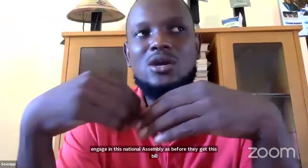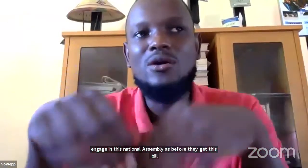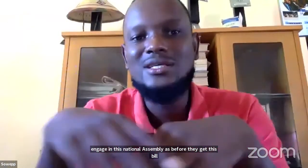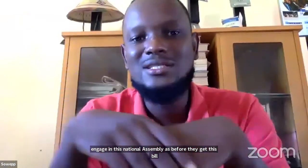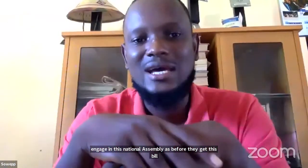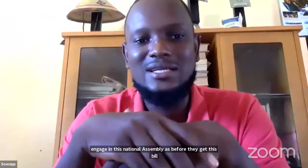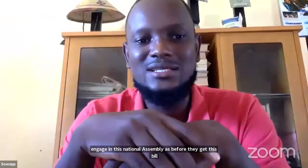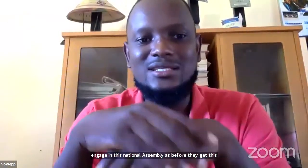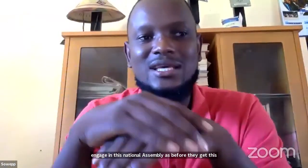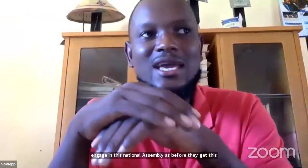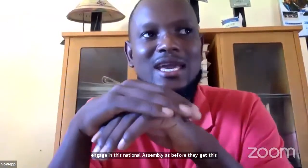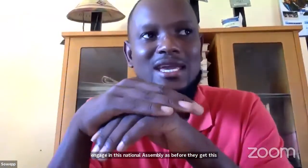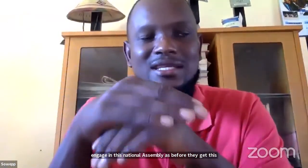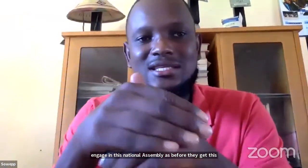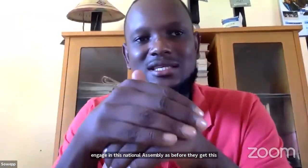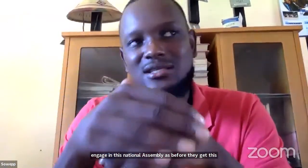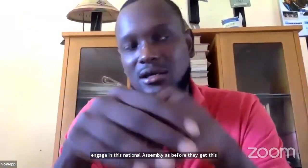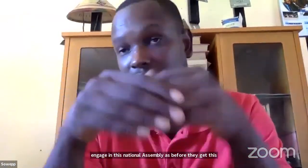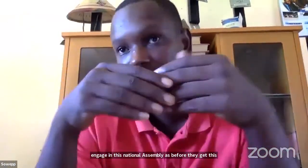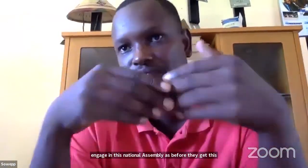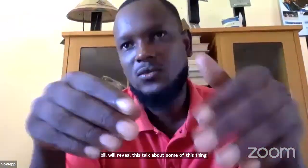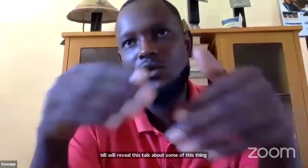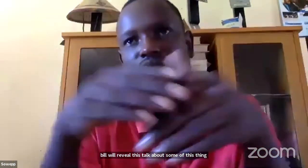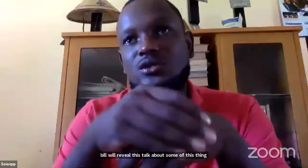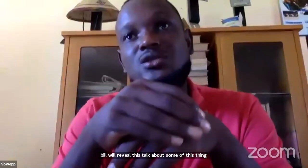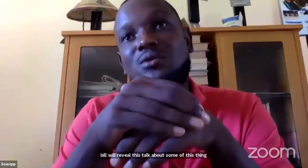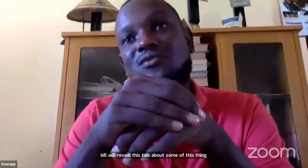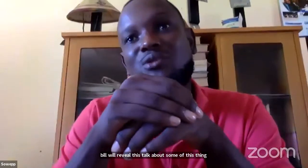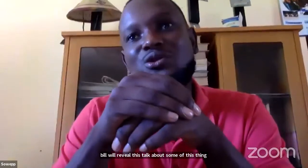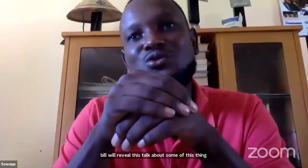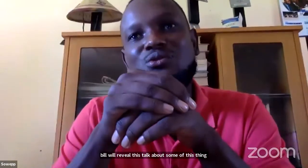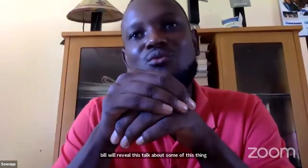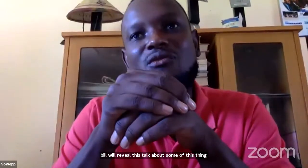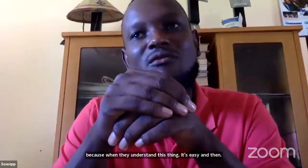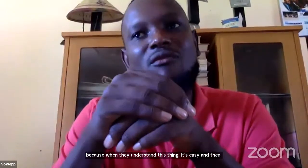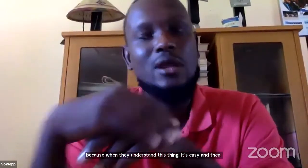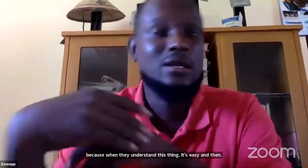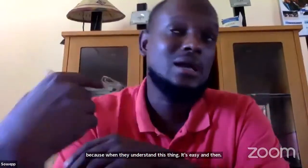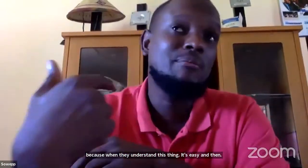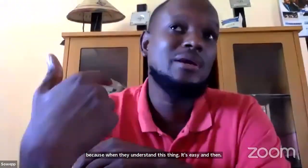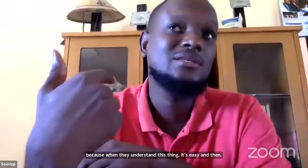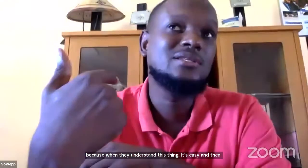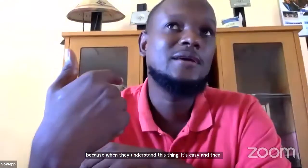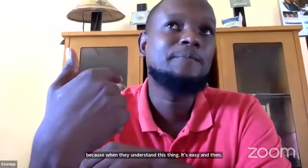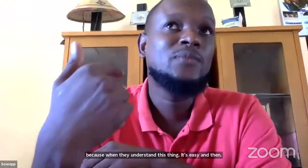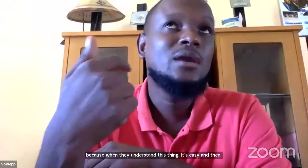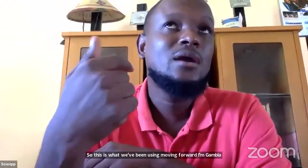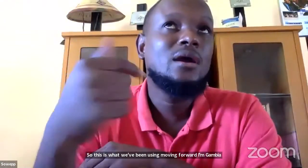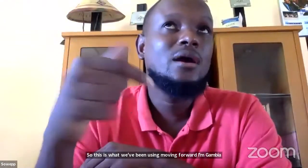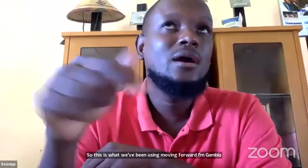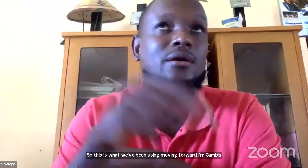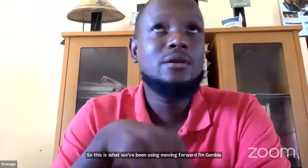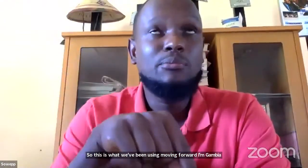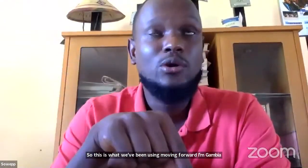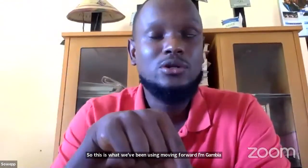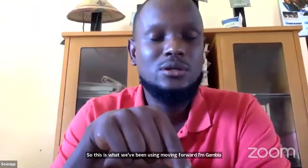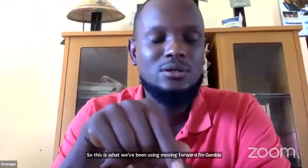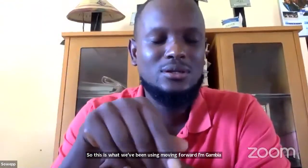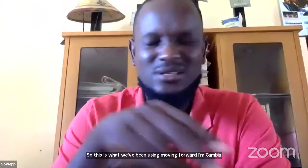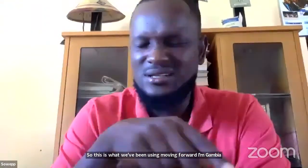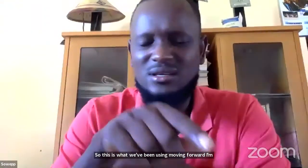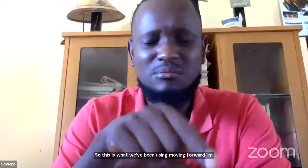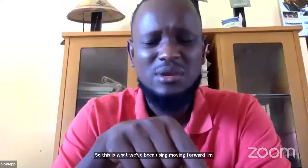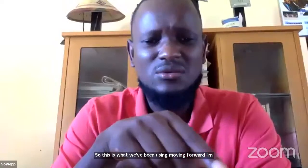because when they understand these things, it's easy. And then, so this is what we've been using moving forward. And Gambia is getting a